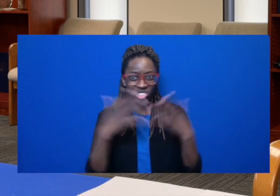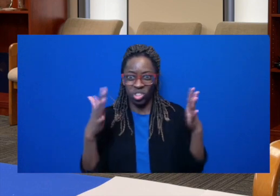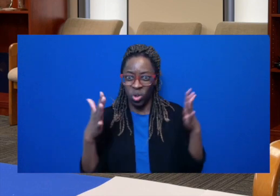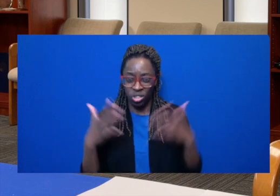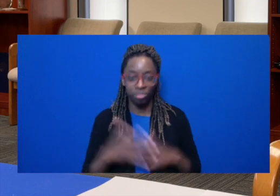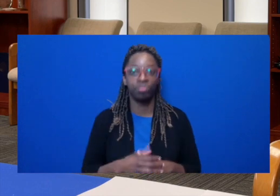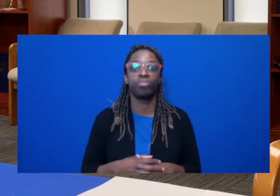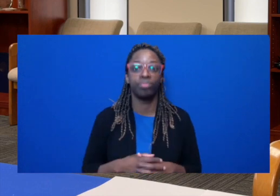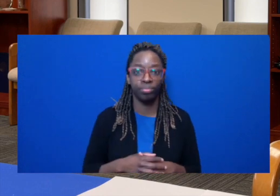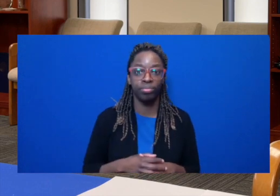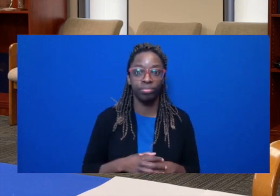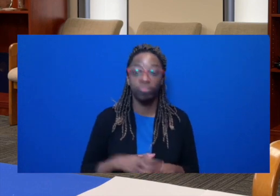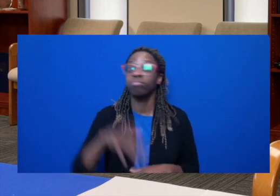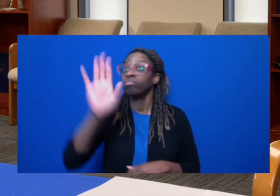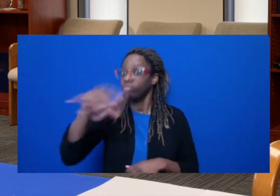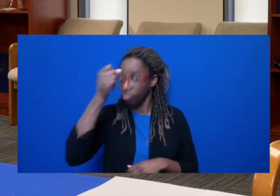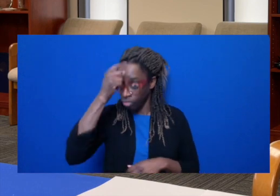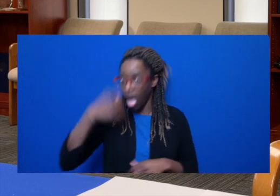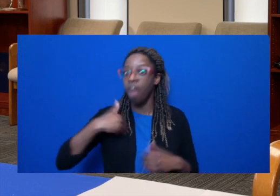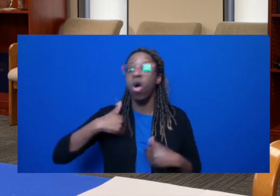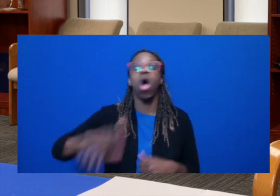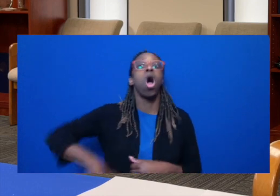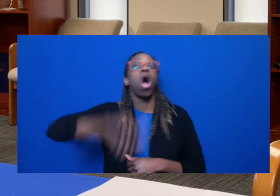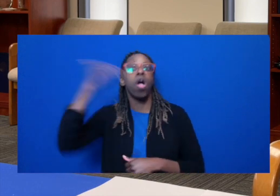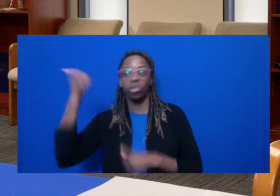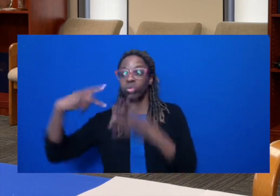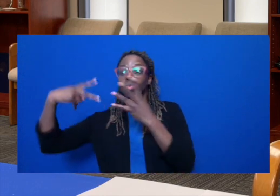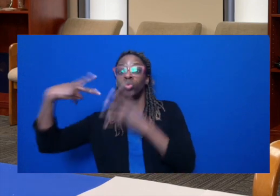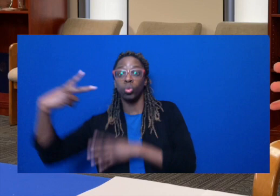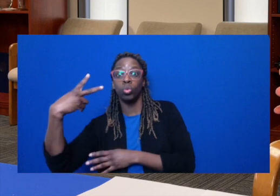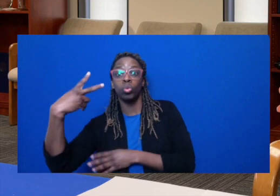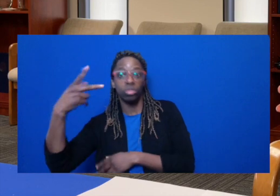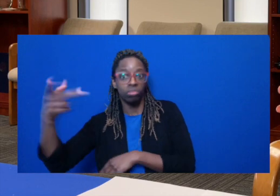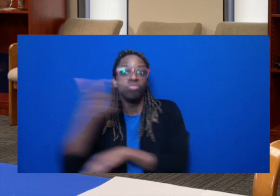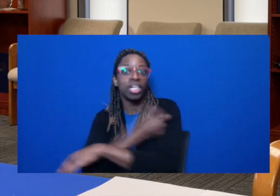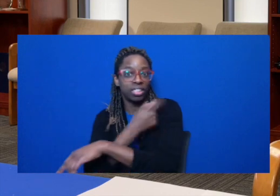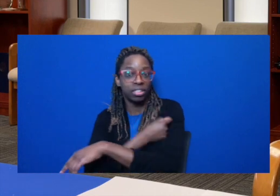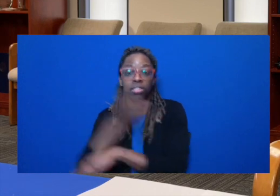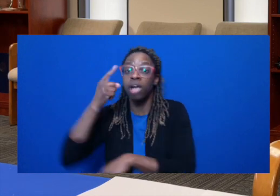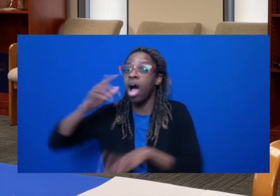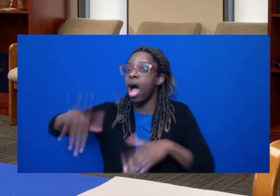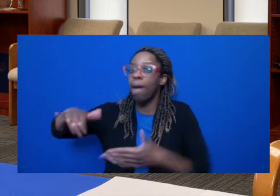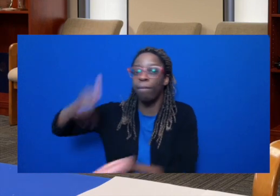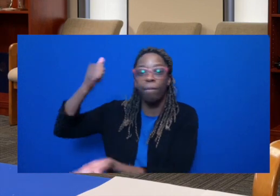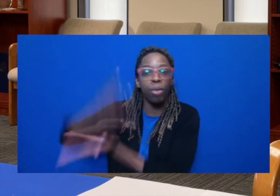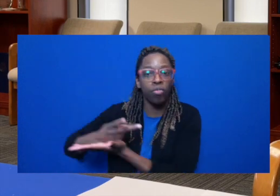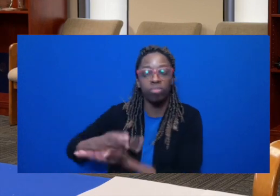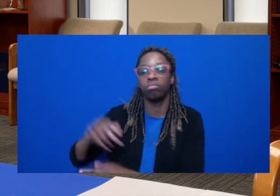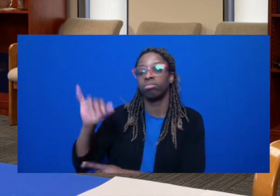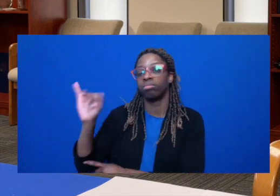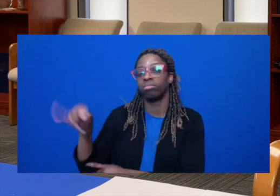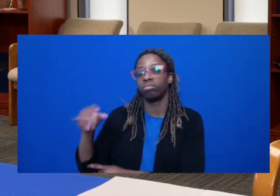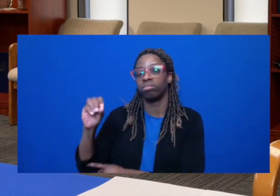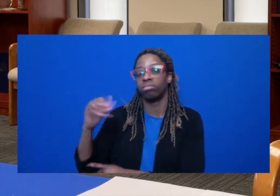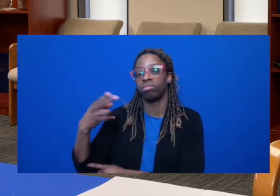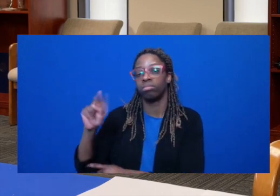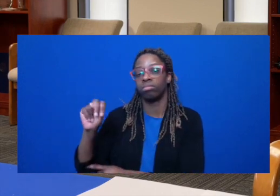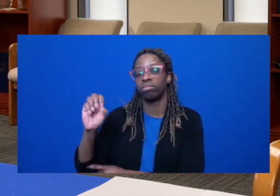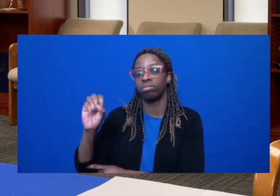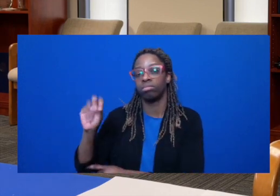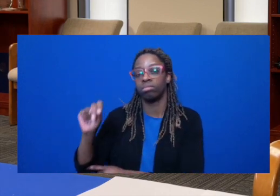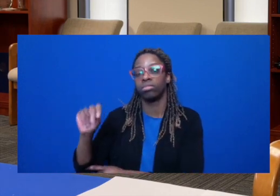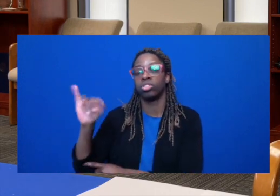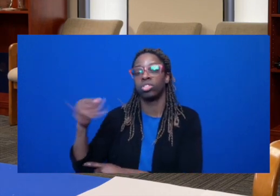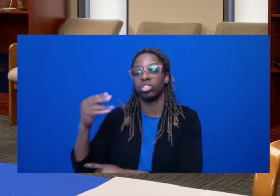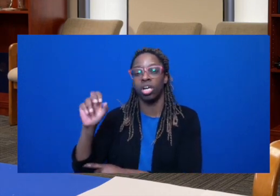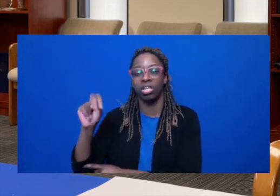vaccine. So I remain really optimistic that the timelines that we have set, the way that we're rolling this out, will only